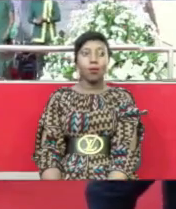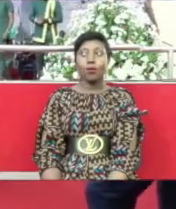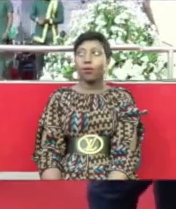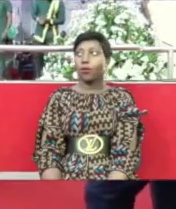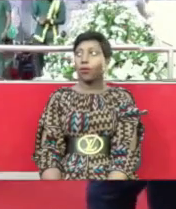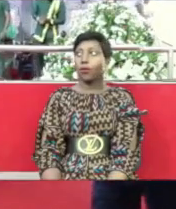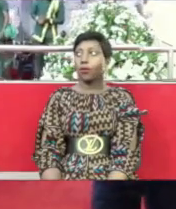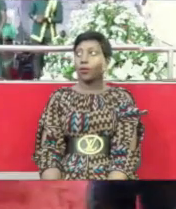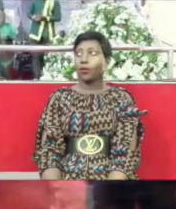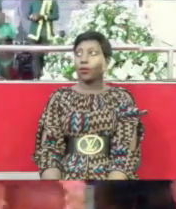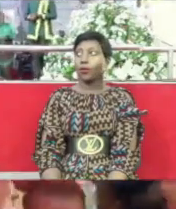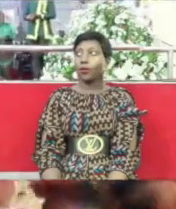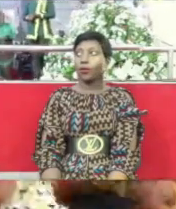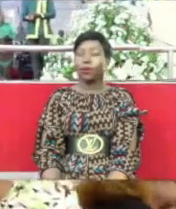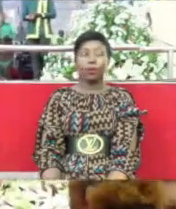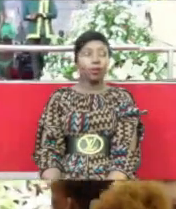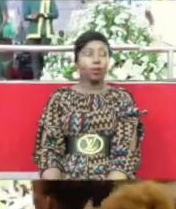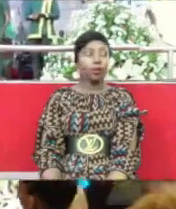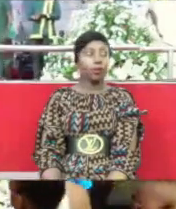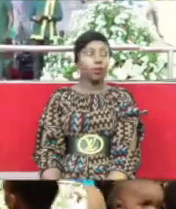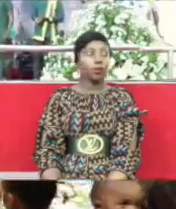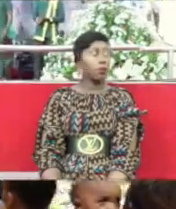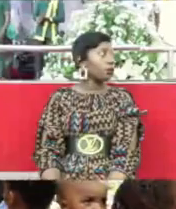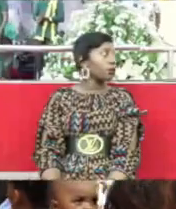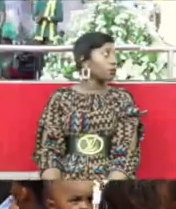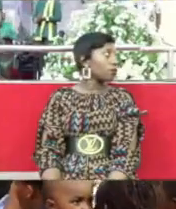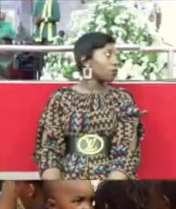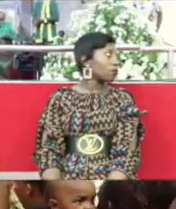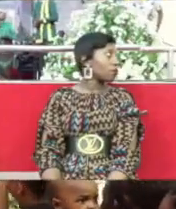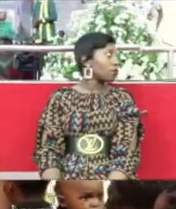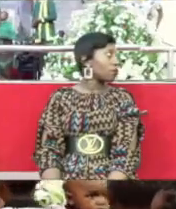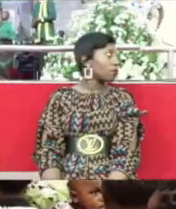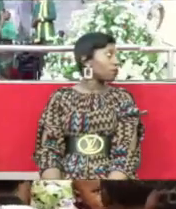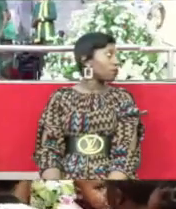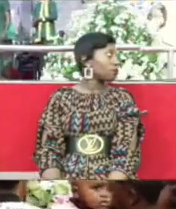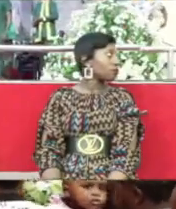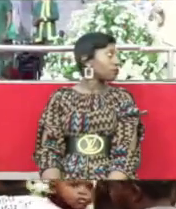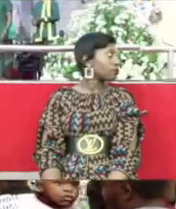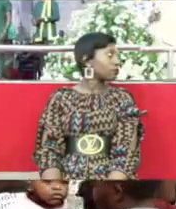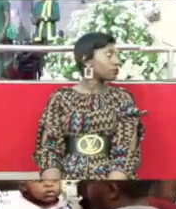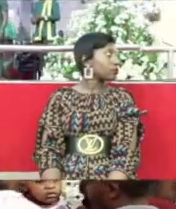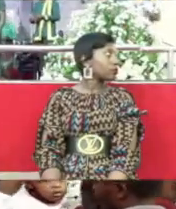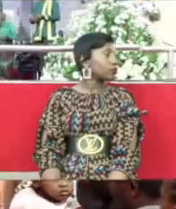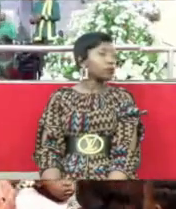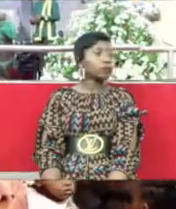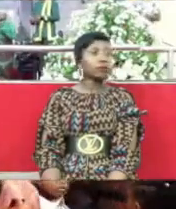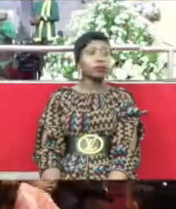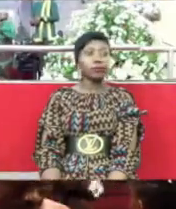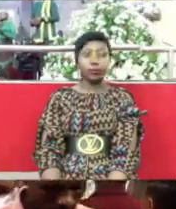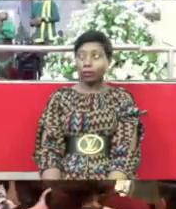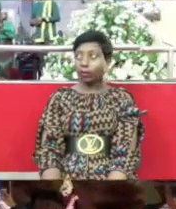Yesu. Hii tutafanya upesi. Dakika tano sita hivi, hii tutakuwa tumeimaliza.